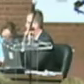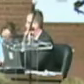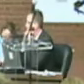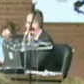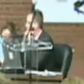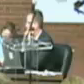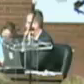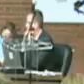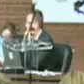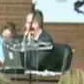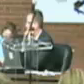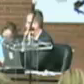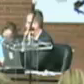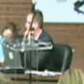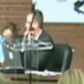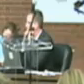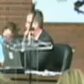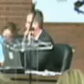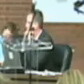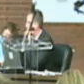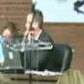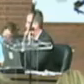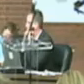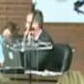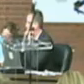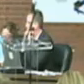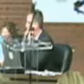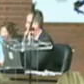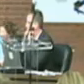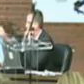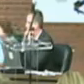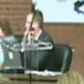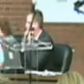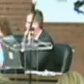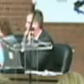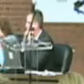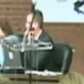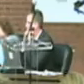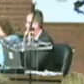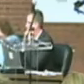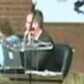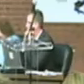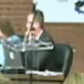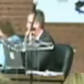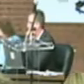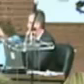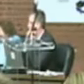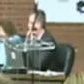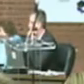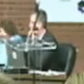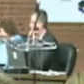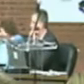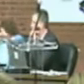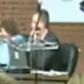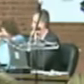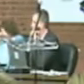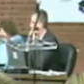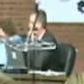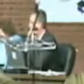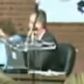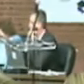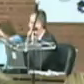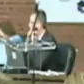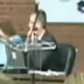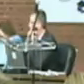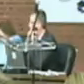work, it impacts this entire school year. No matter what we get right, we will continue to be told that